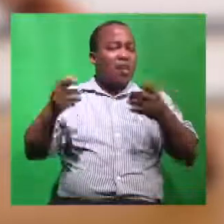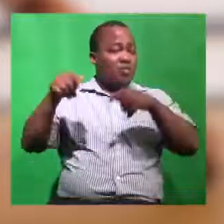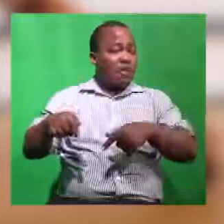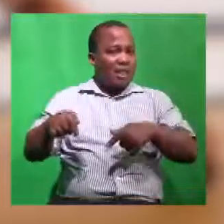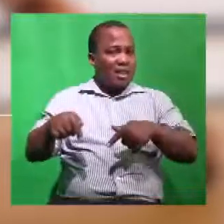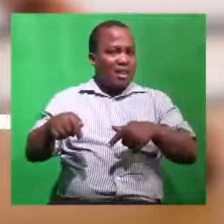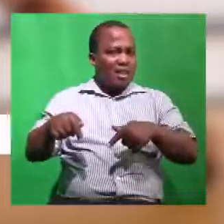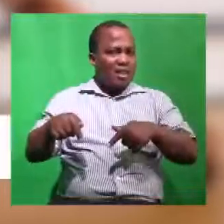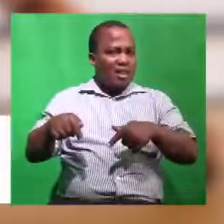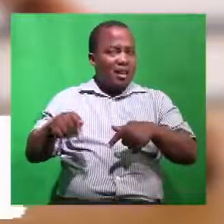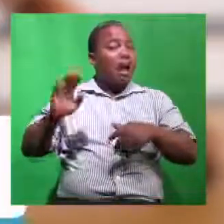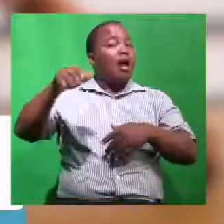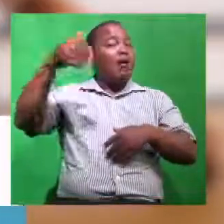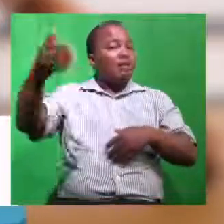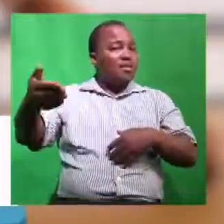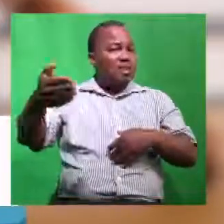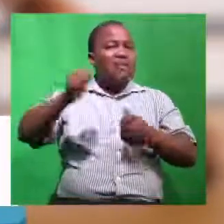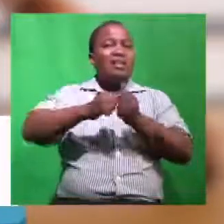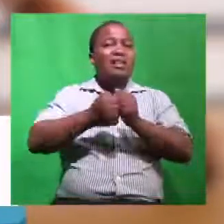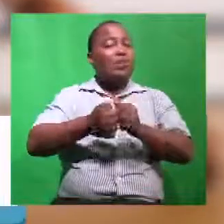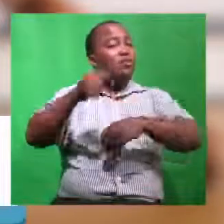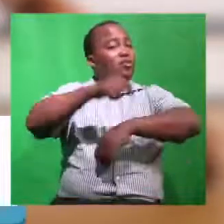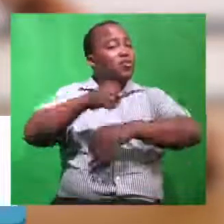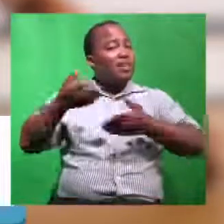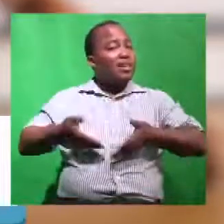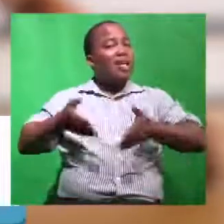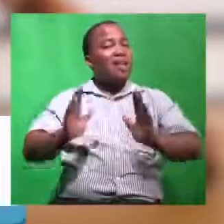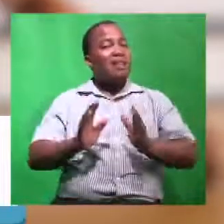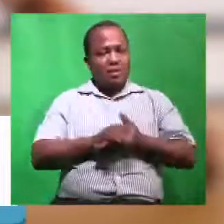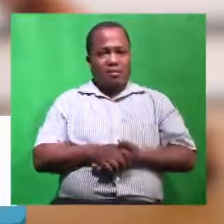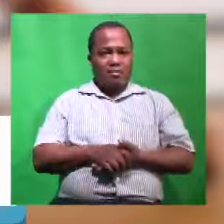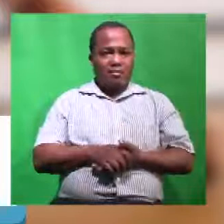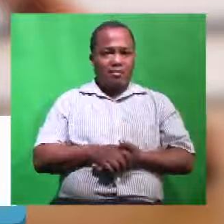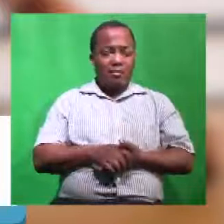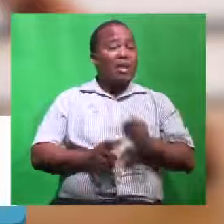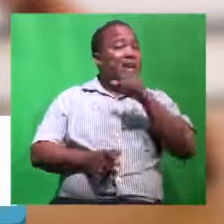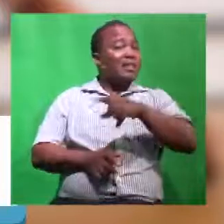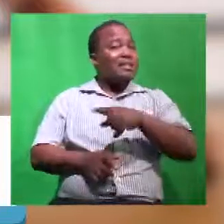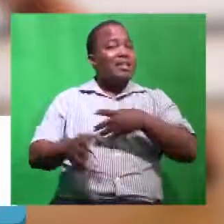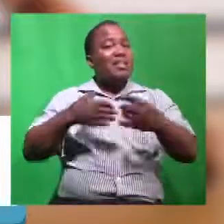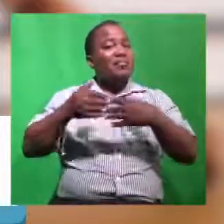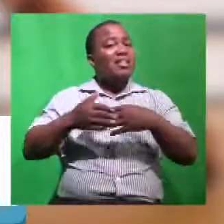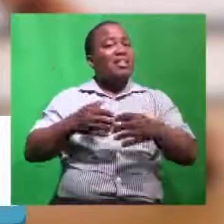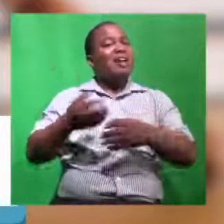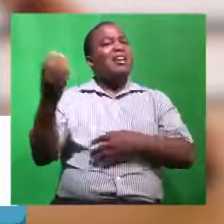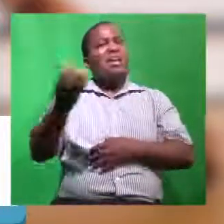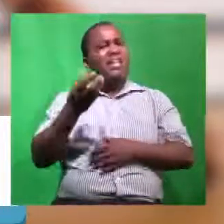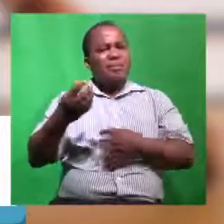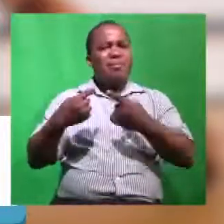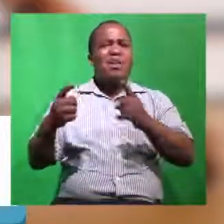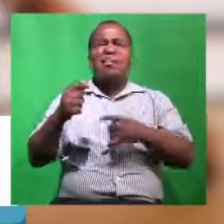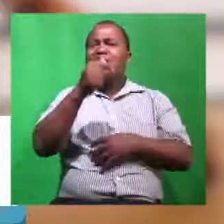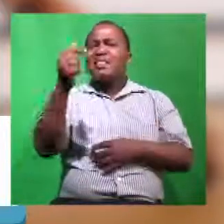may lead to death, but also there are some problem during delivery. FGM is practiced in some societies. Some societies